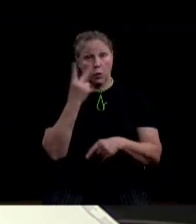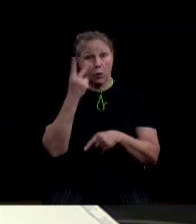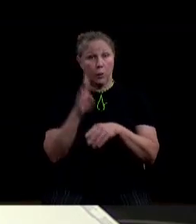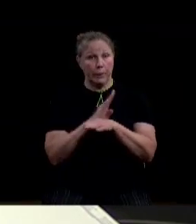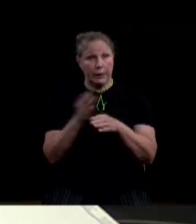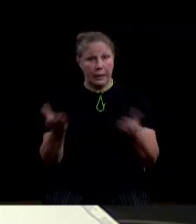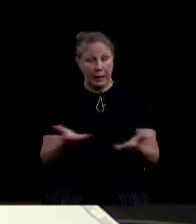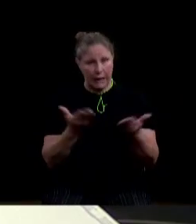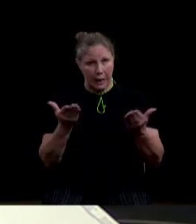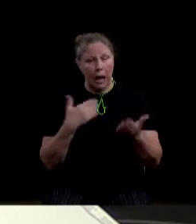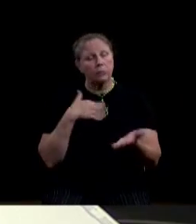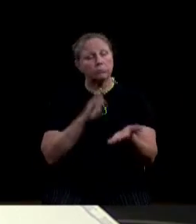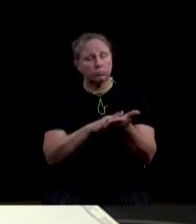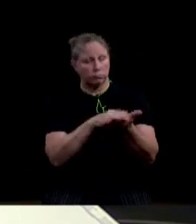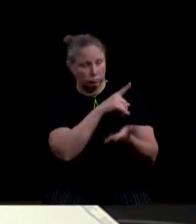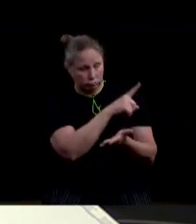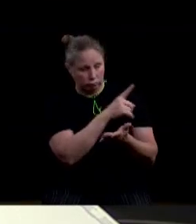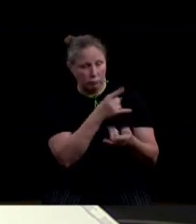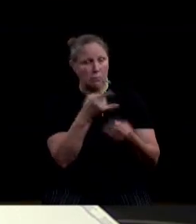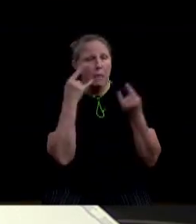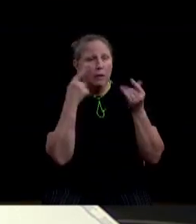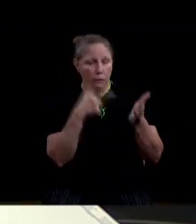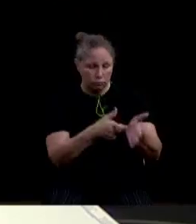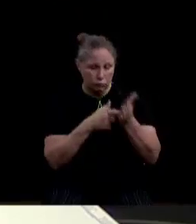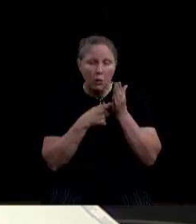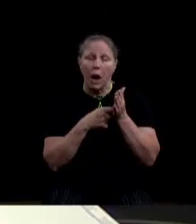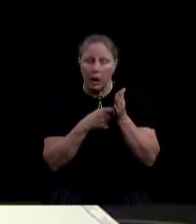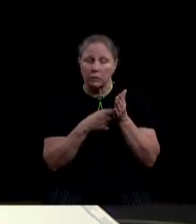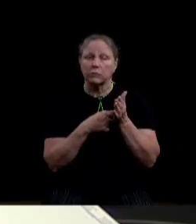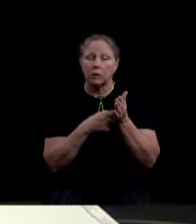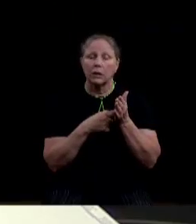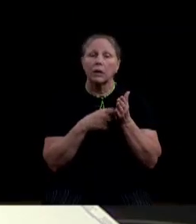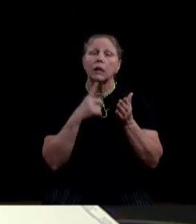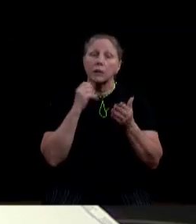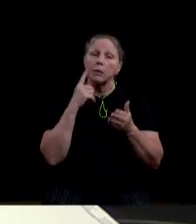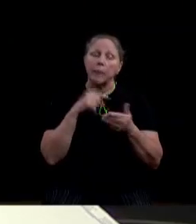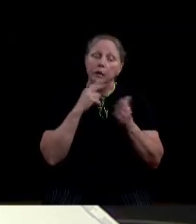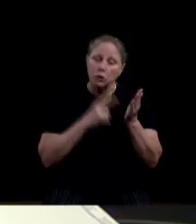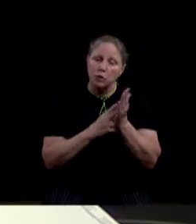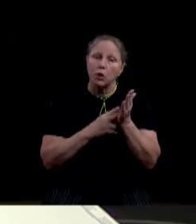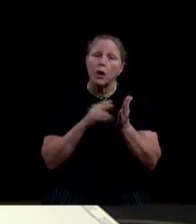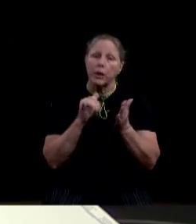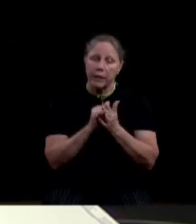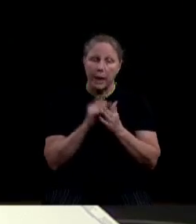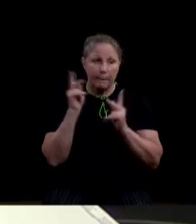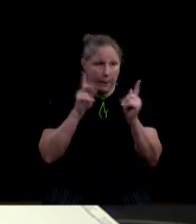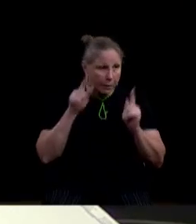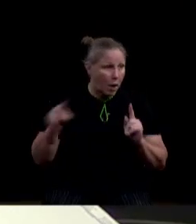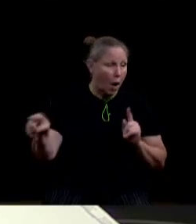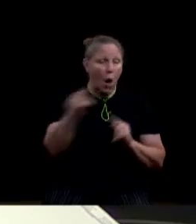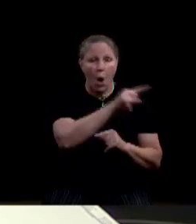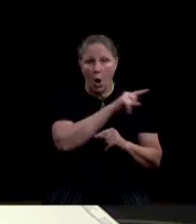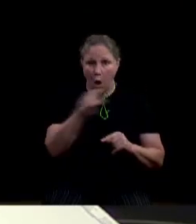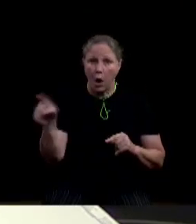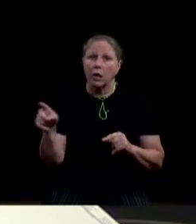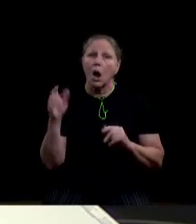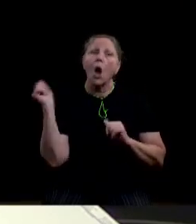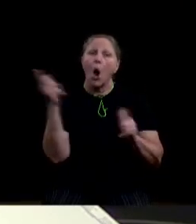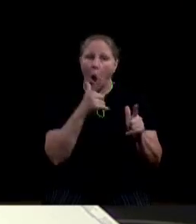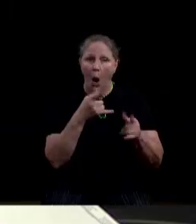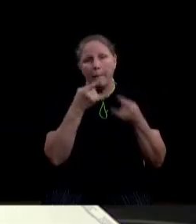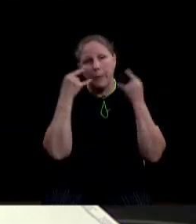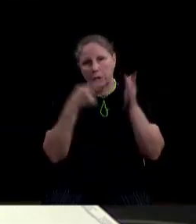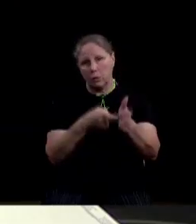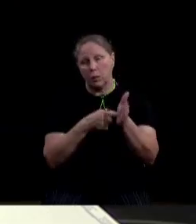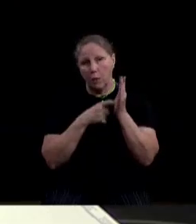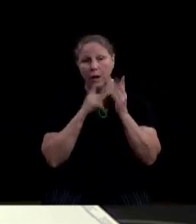the necessary steps to ensure that fellow businesses are requiring masks for not only employees, but also for the general